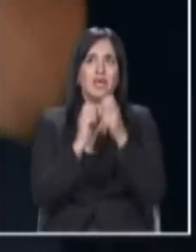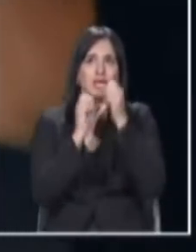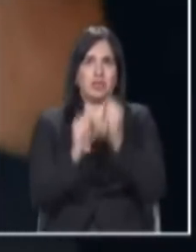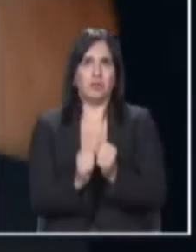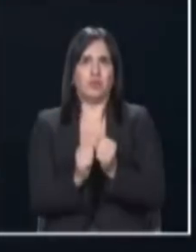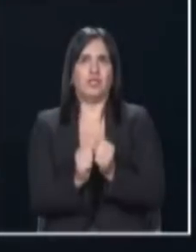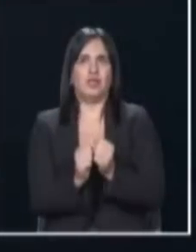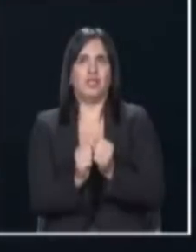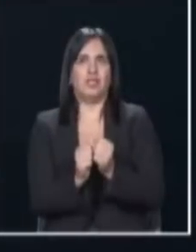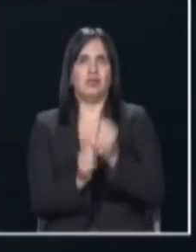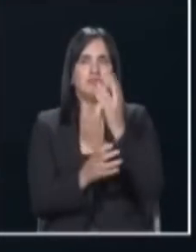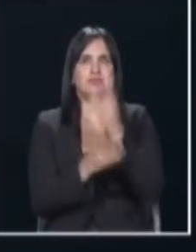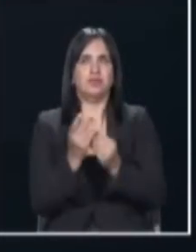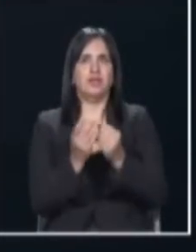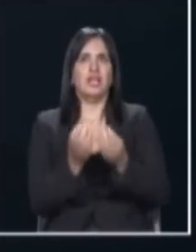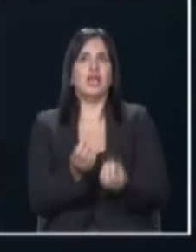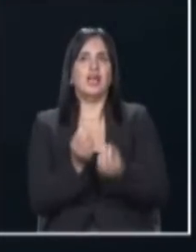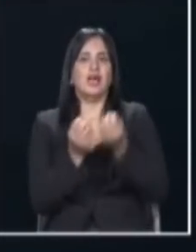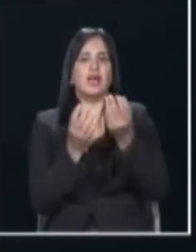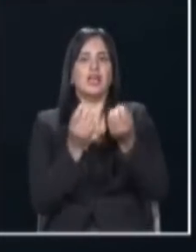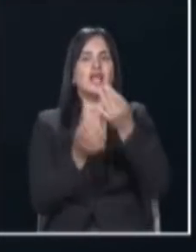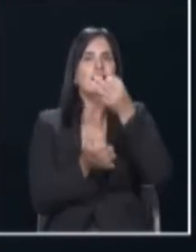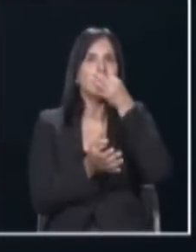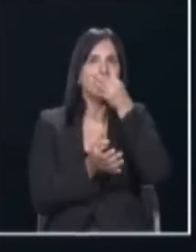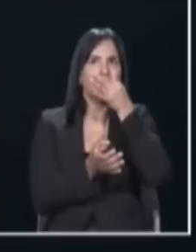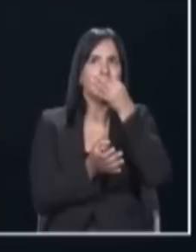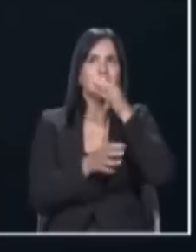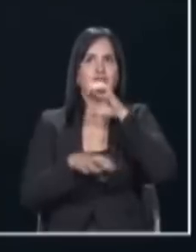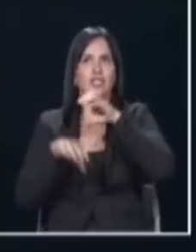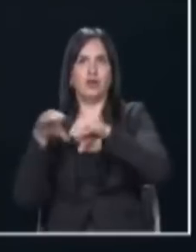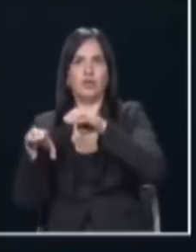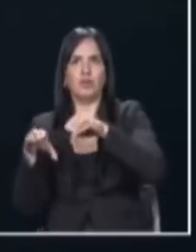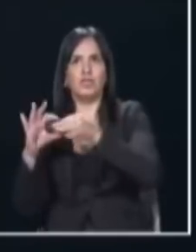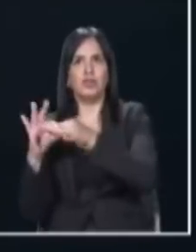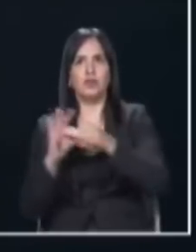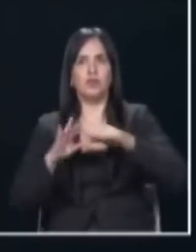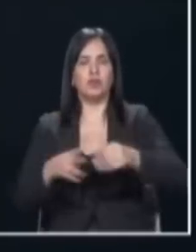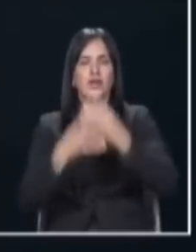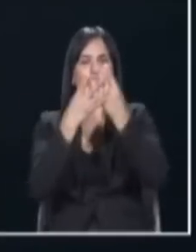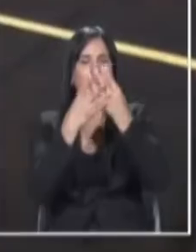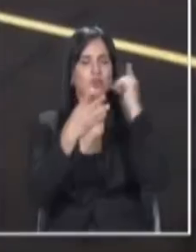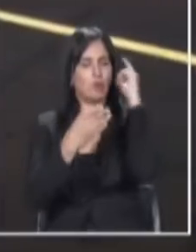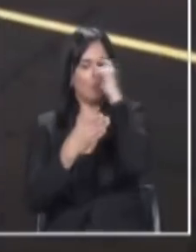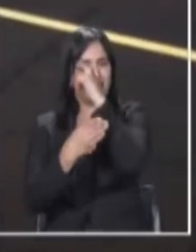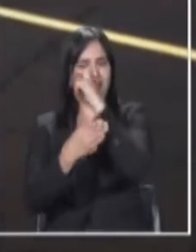other species plants and animals are bound together by a web of complex relations